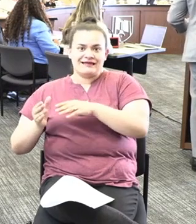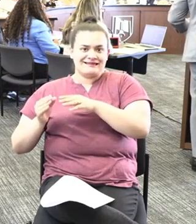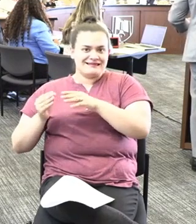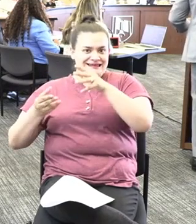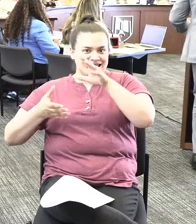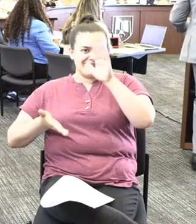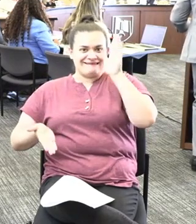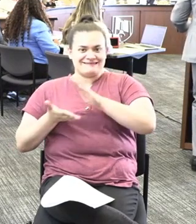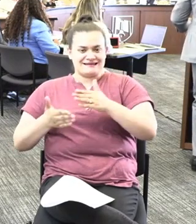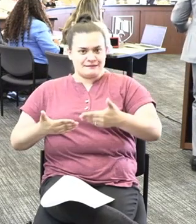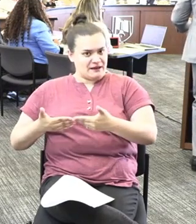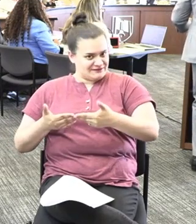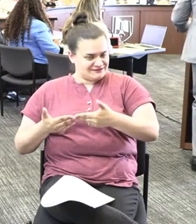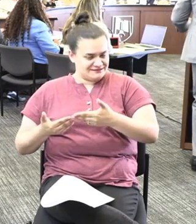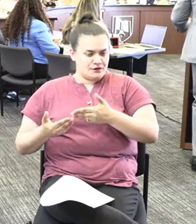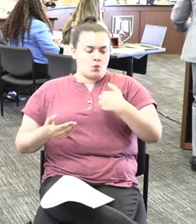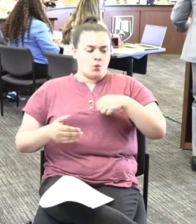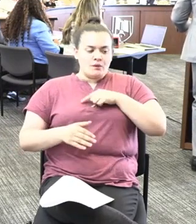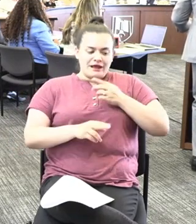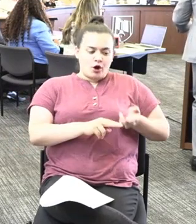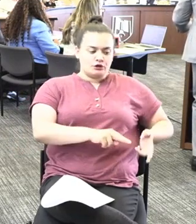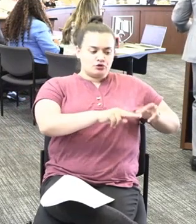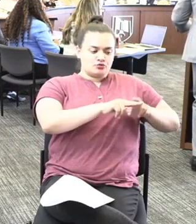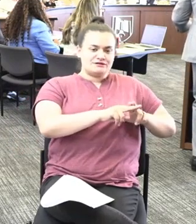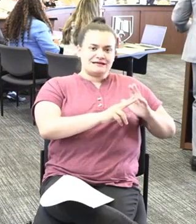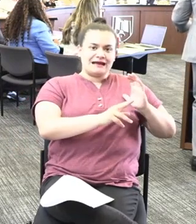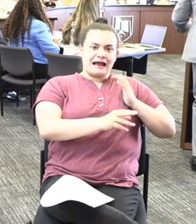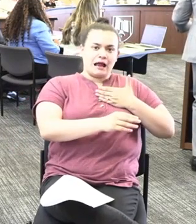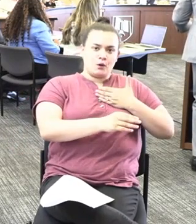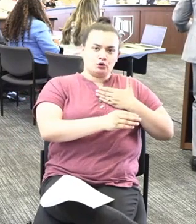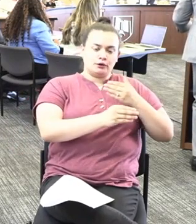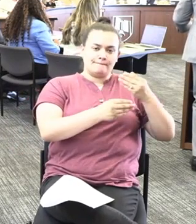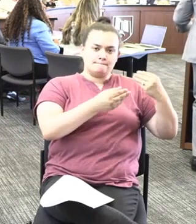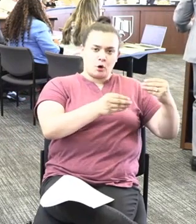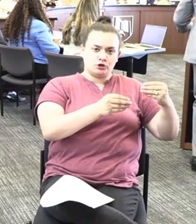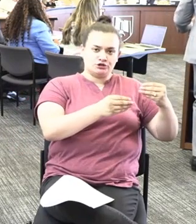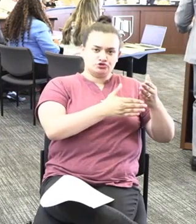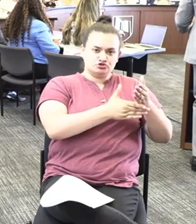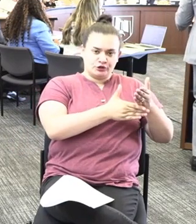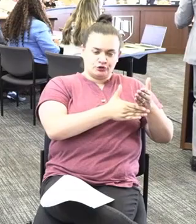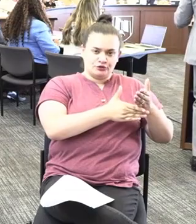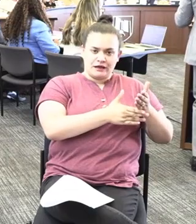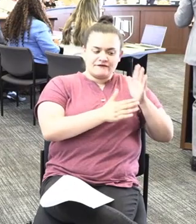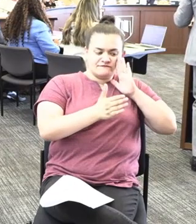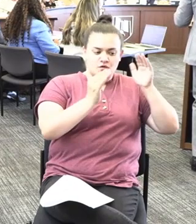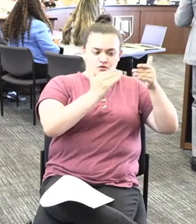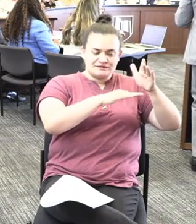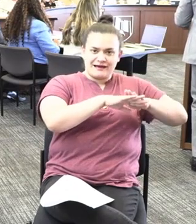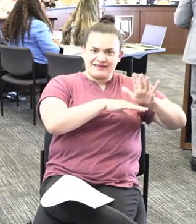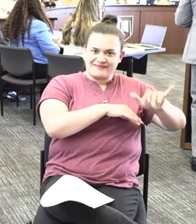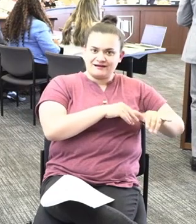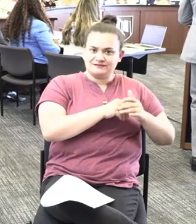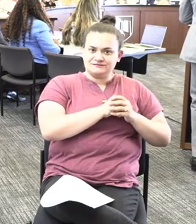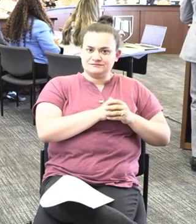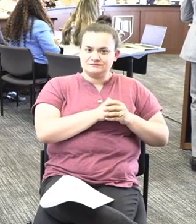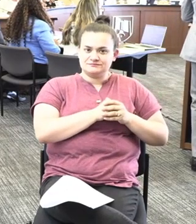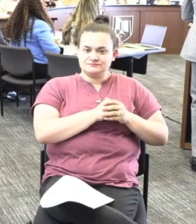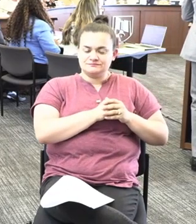we are increasing our market share and continue to focus on that, which fluctuates between 18 and